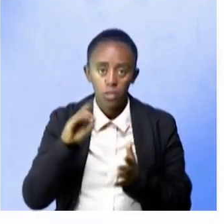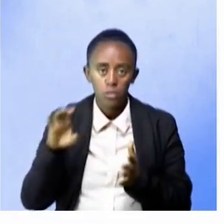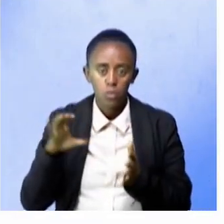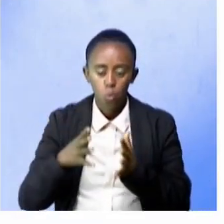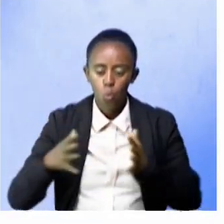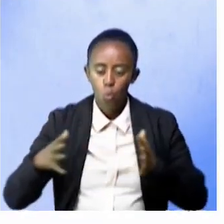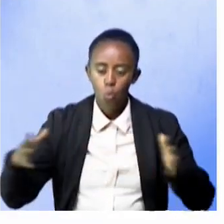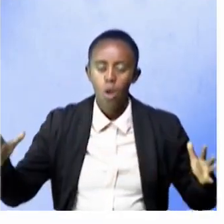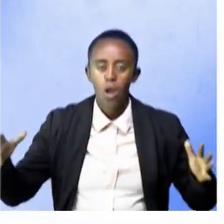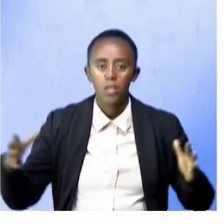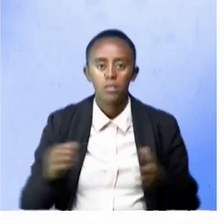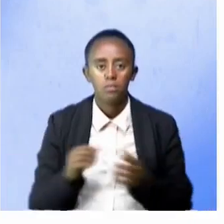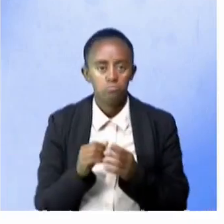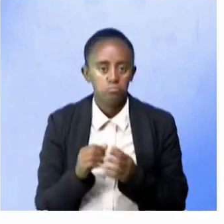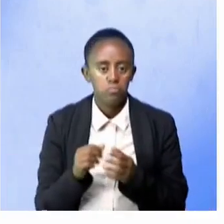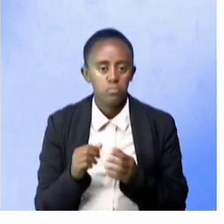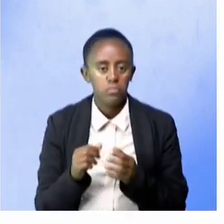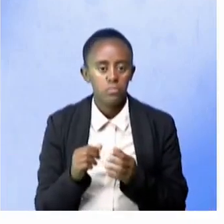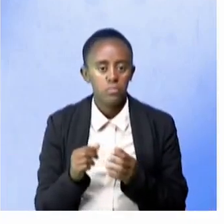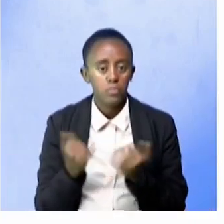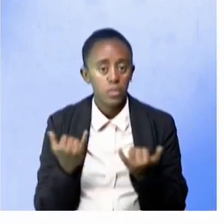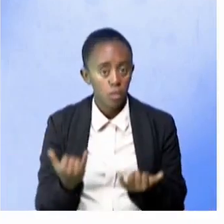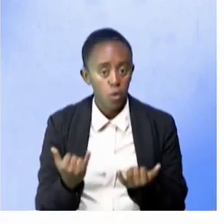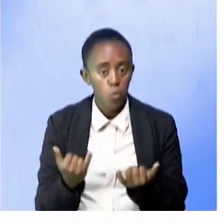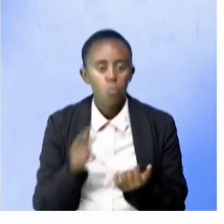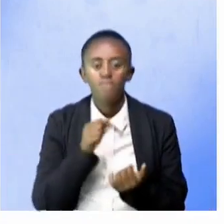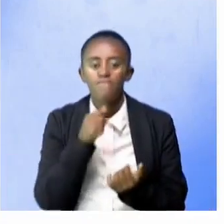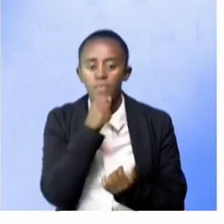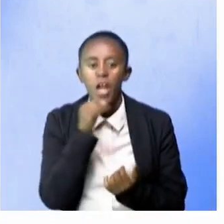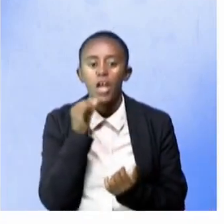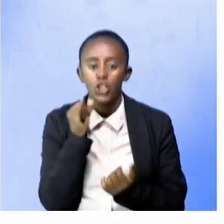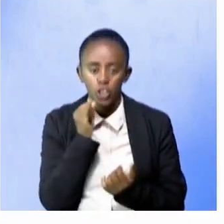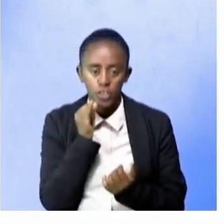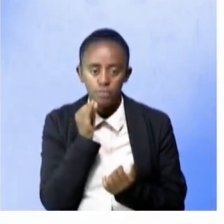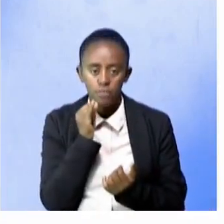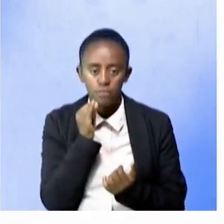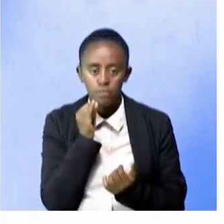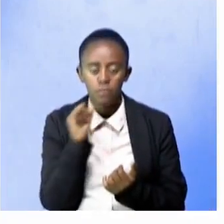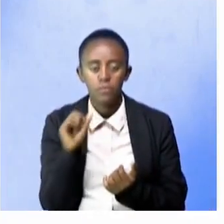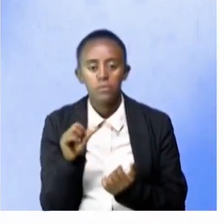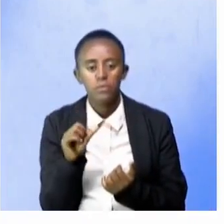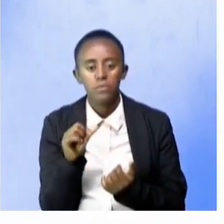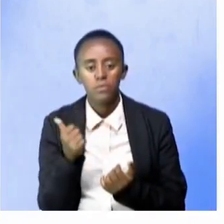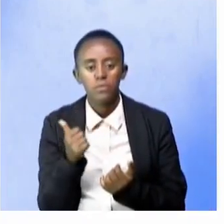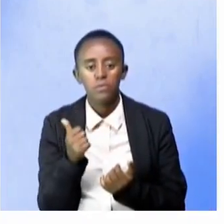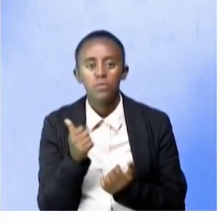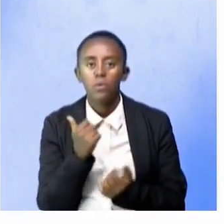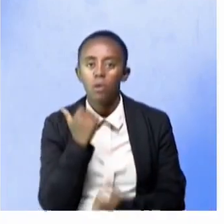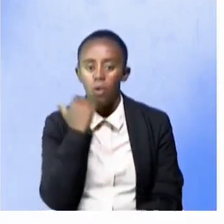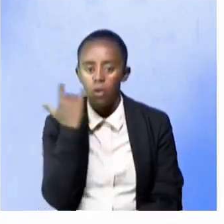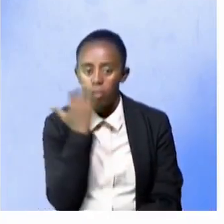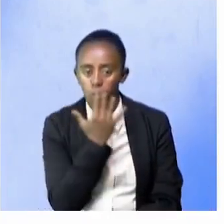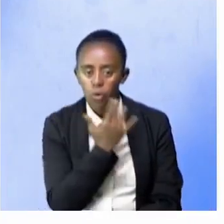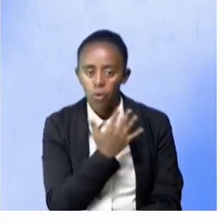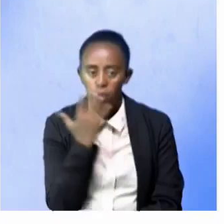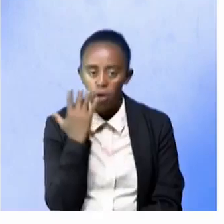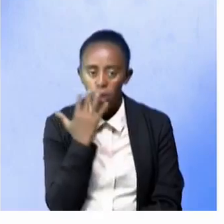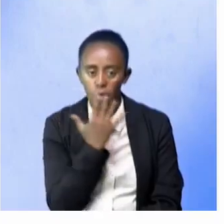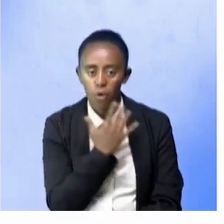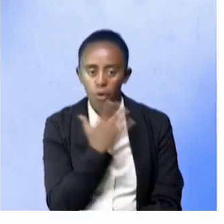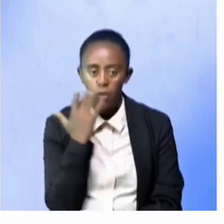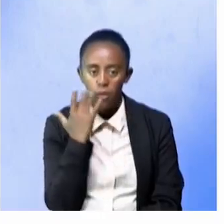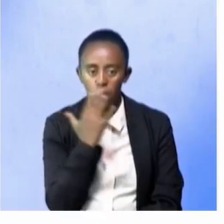etc. Still now it is an adjective. The other one, that is color. It's common.